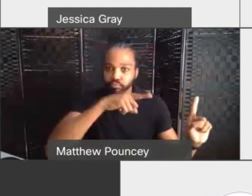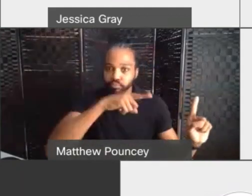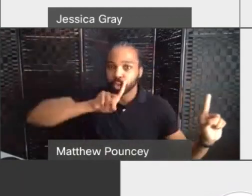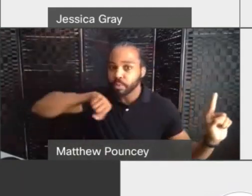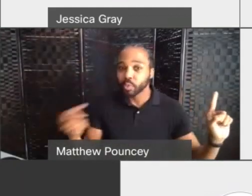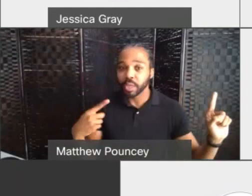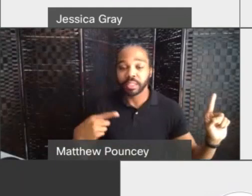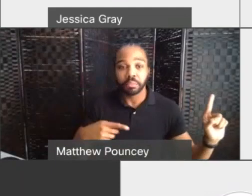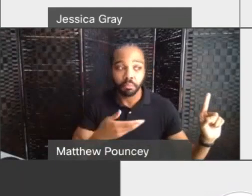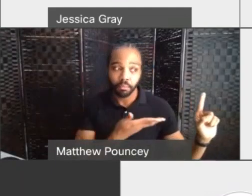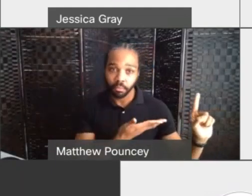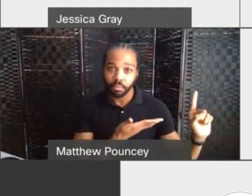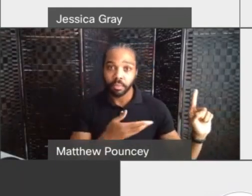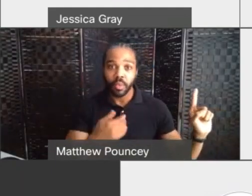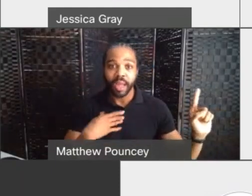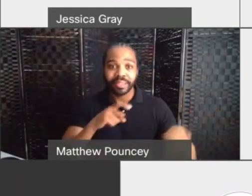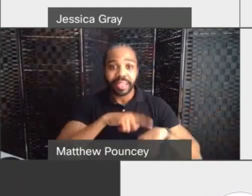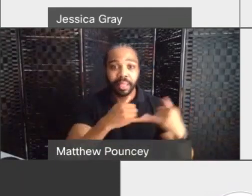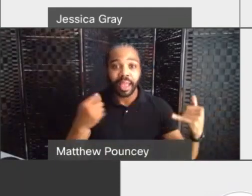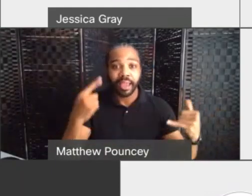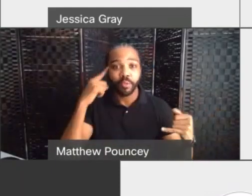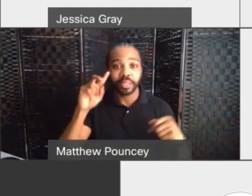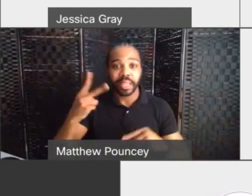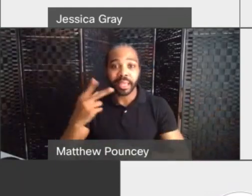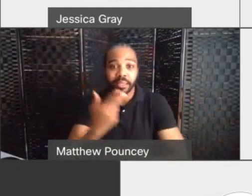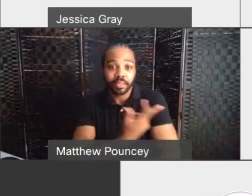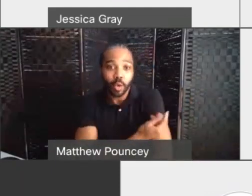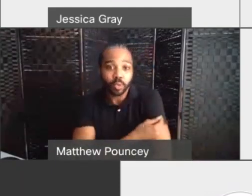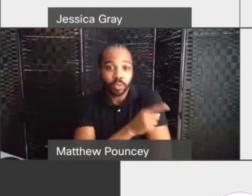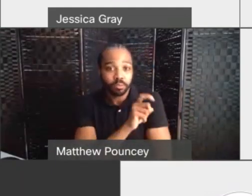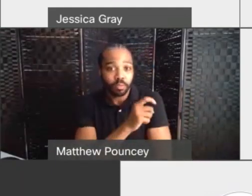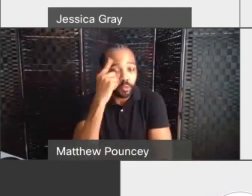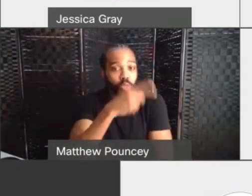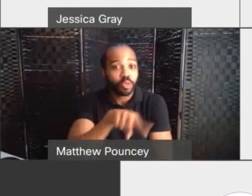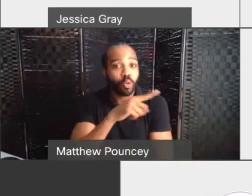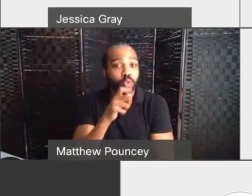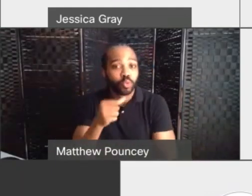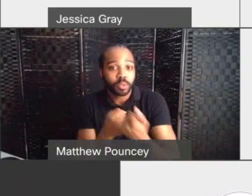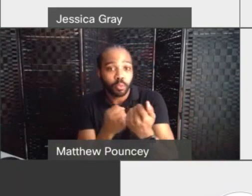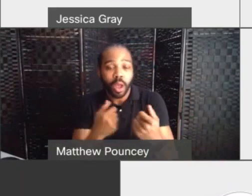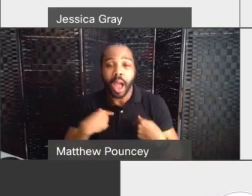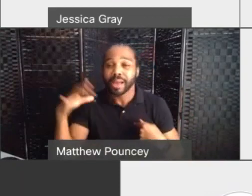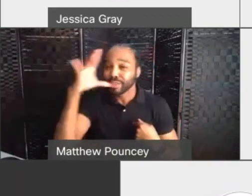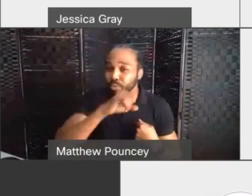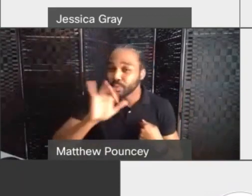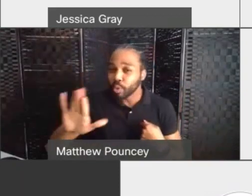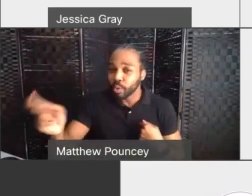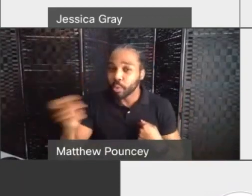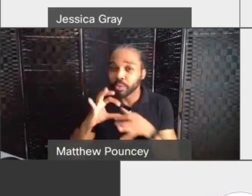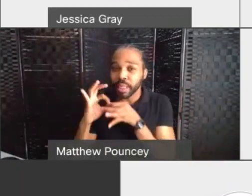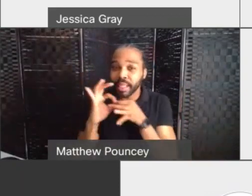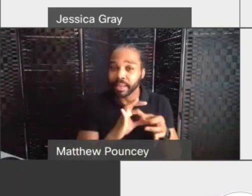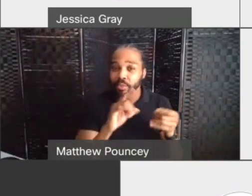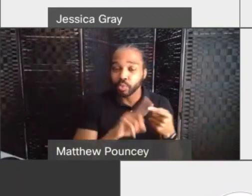there the timeline for the second dose for the people we support? And I assume that question is related to